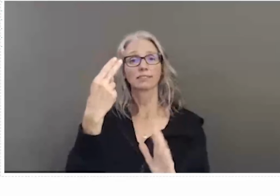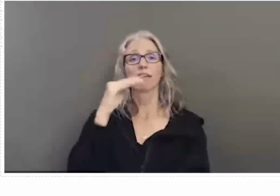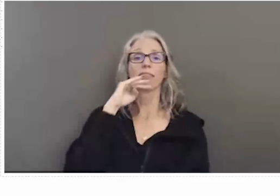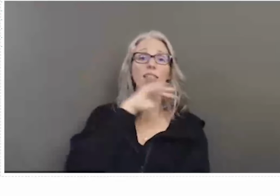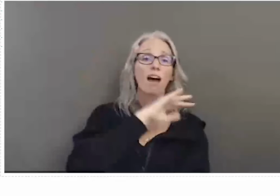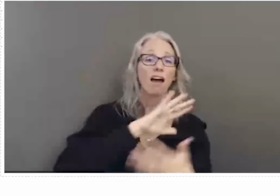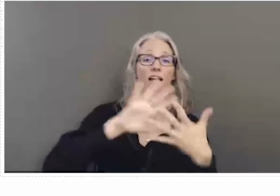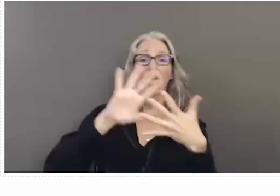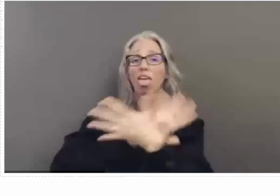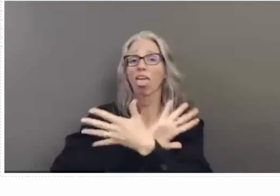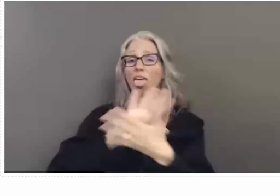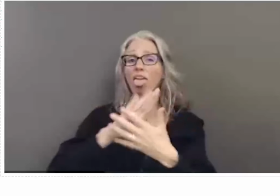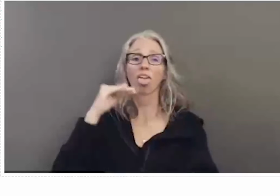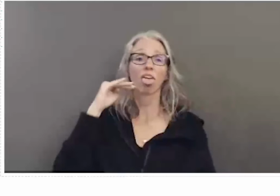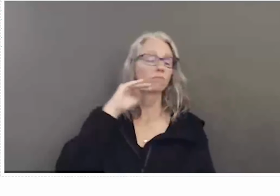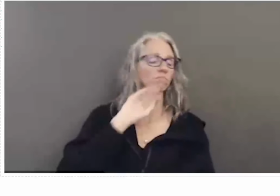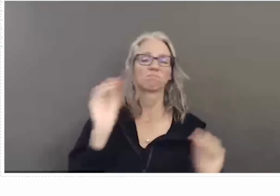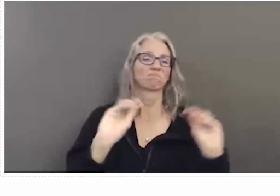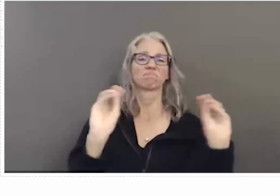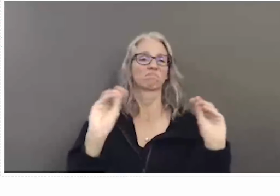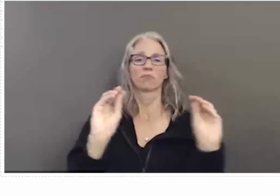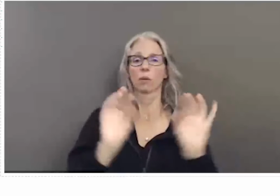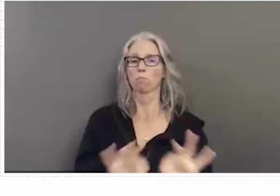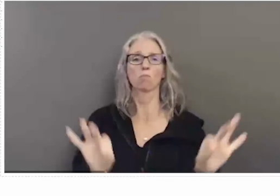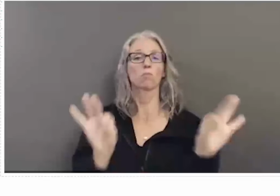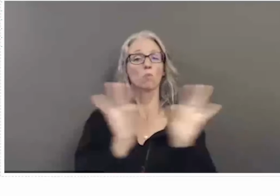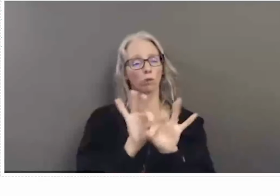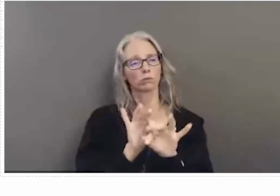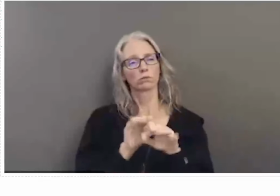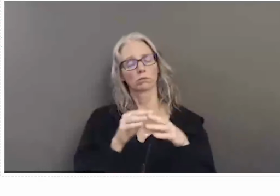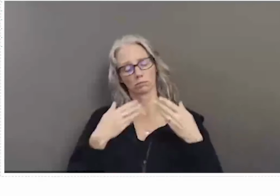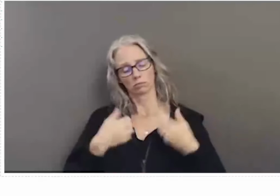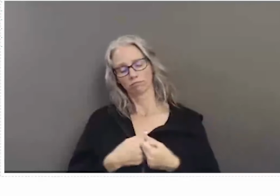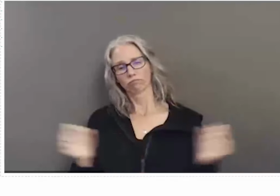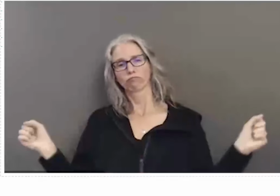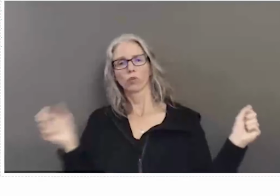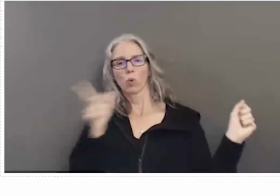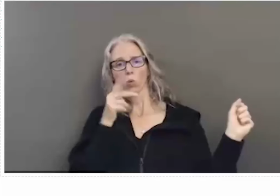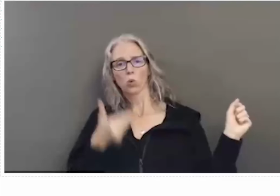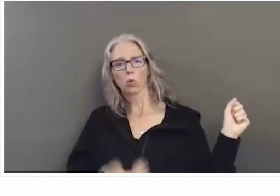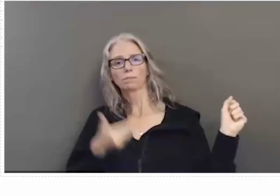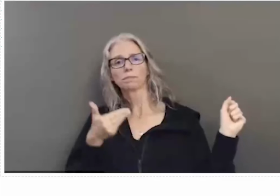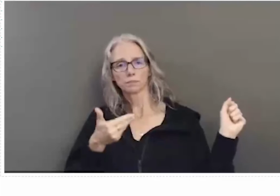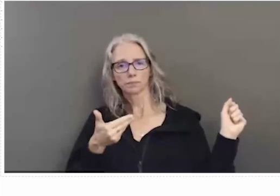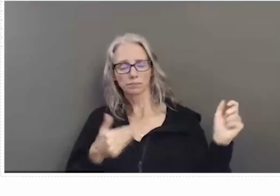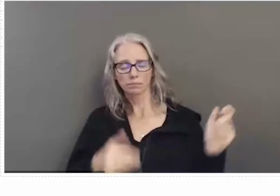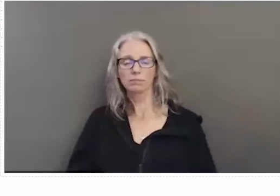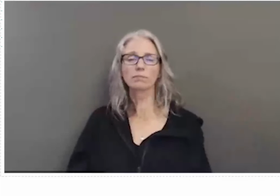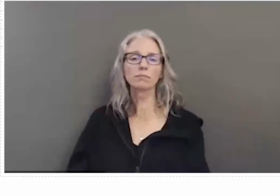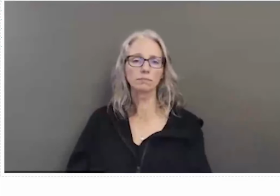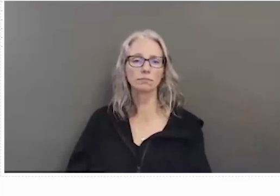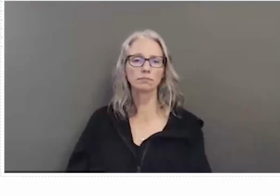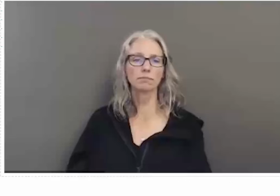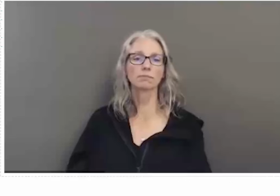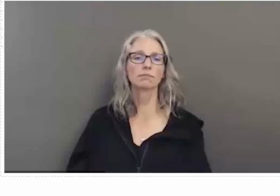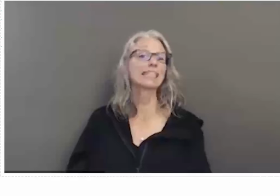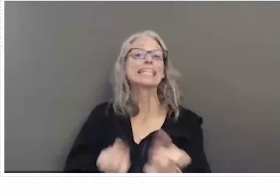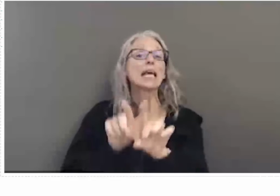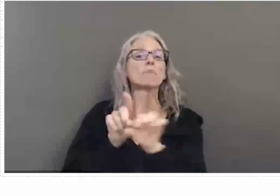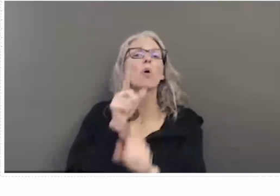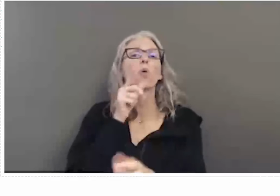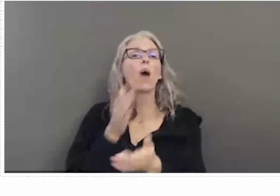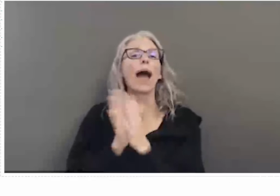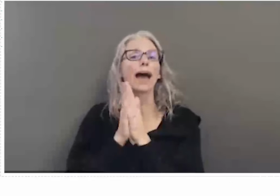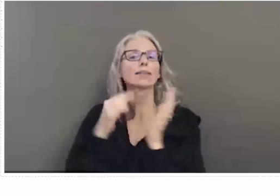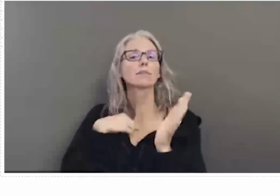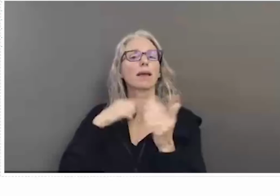art, especially arts organizations. Like, I also give this a thought to people who ask me about grant writing. Like, yeah, you